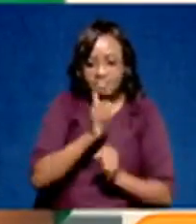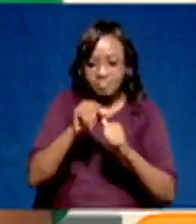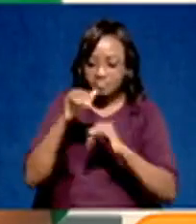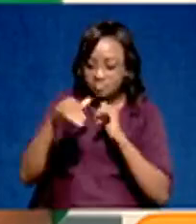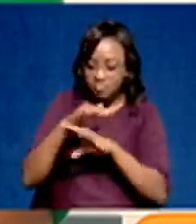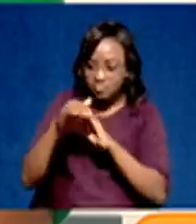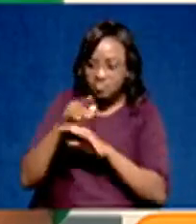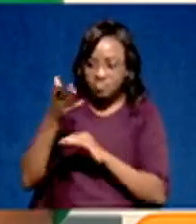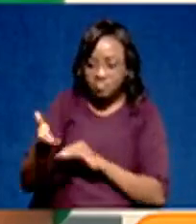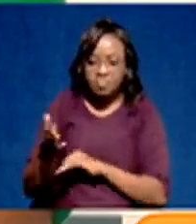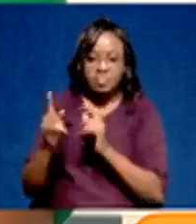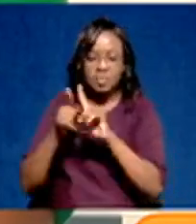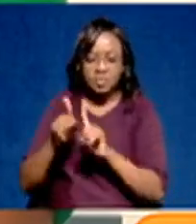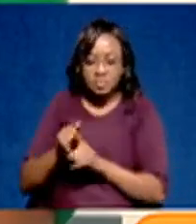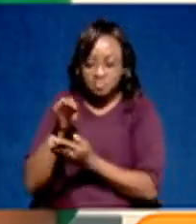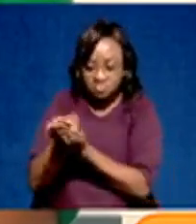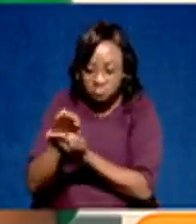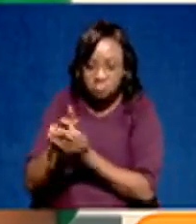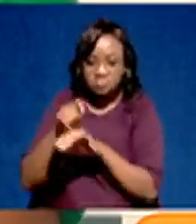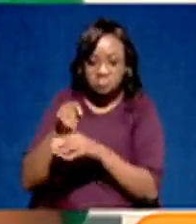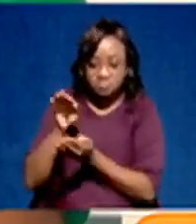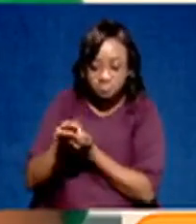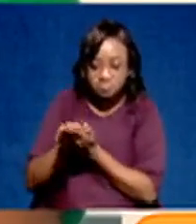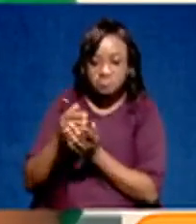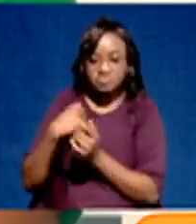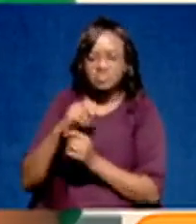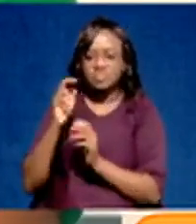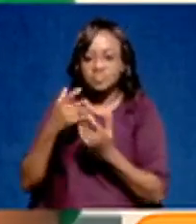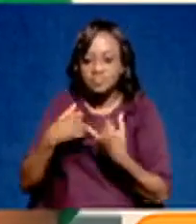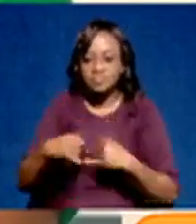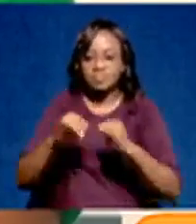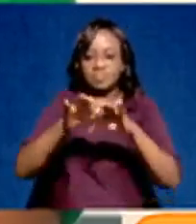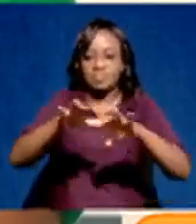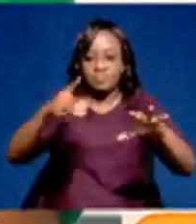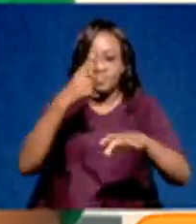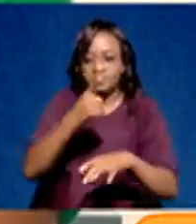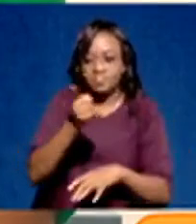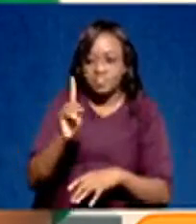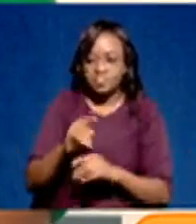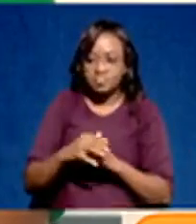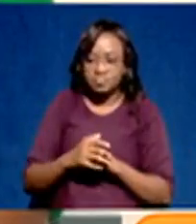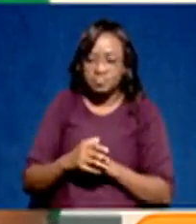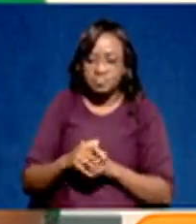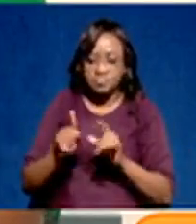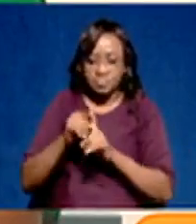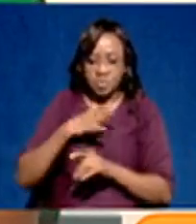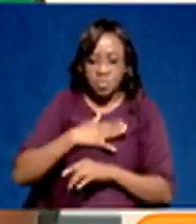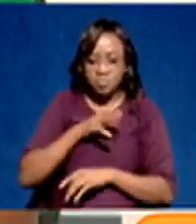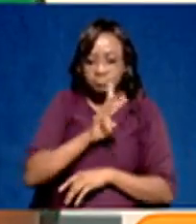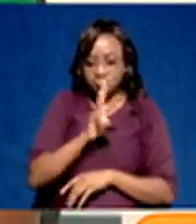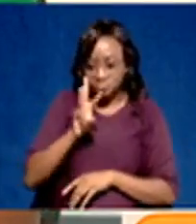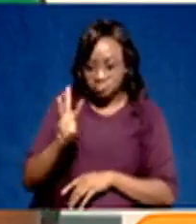warehouses, store their produce, and while it's stored, we also look for a good market for them. Now, through our platform, we have a platform